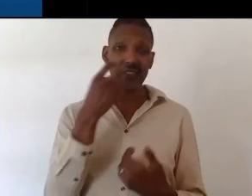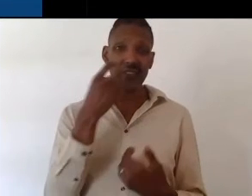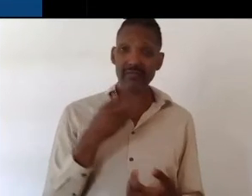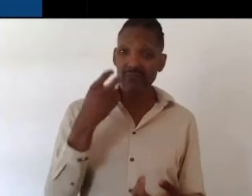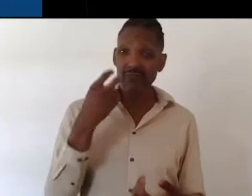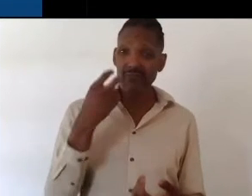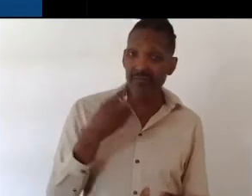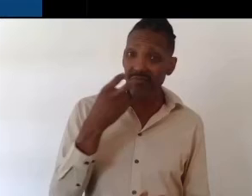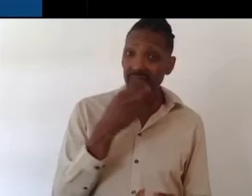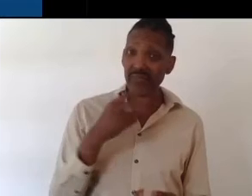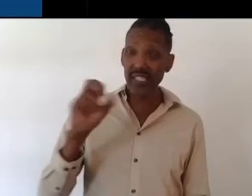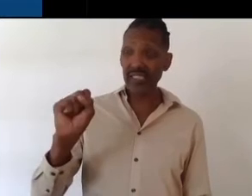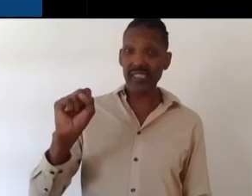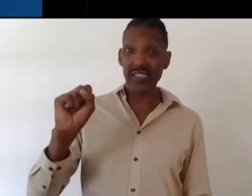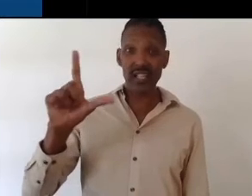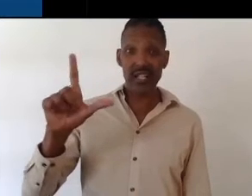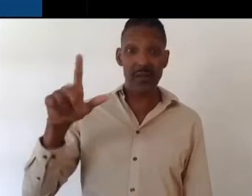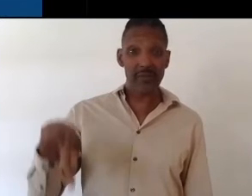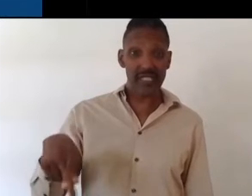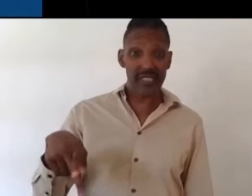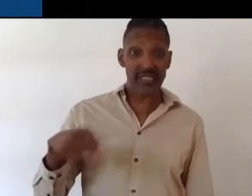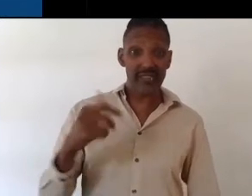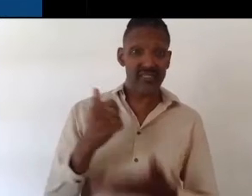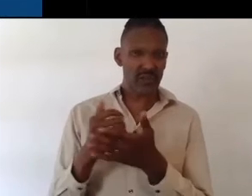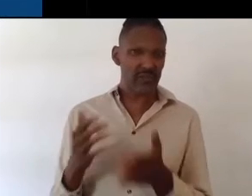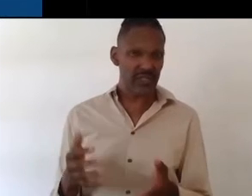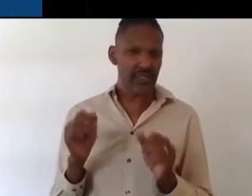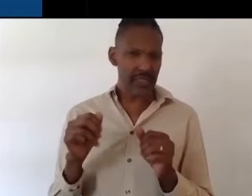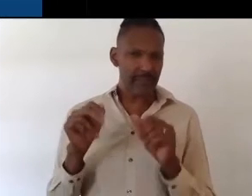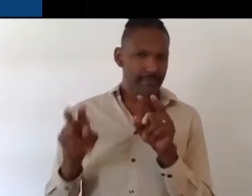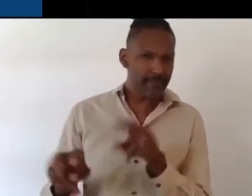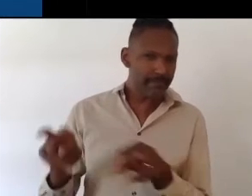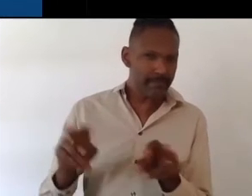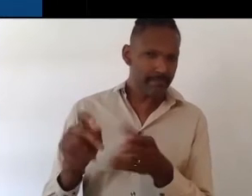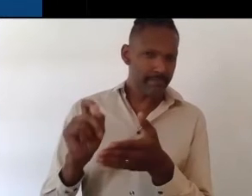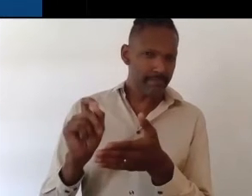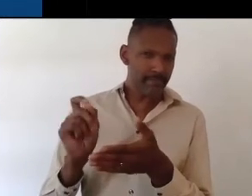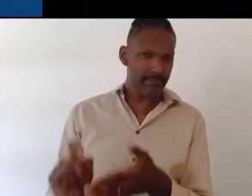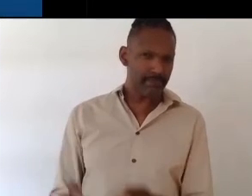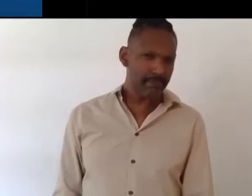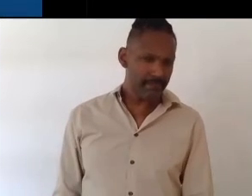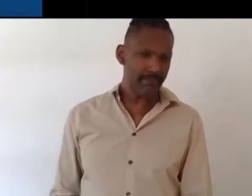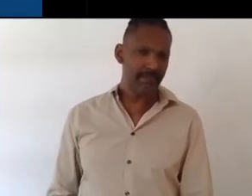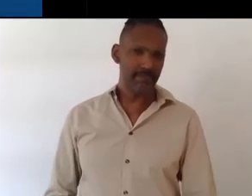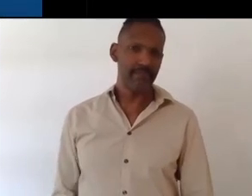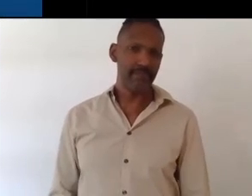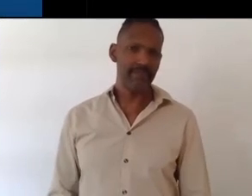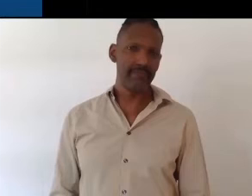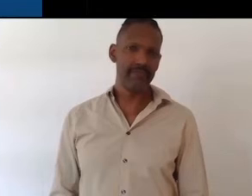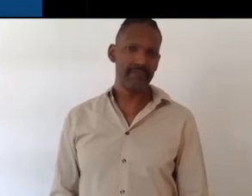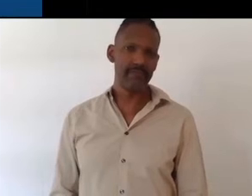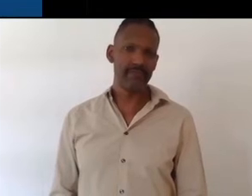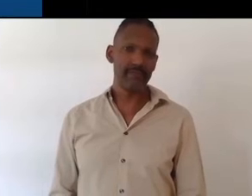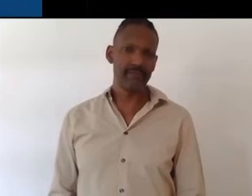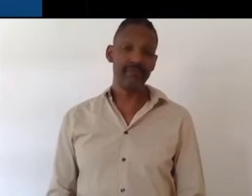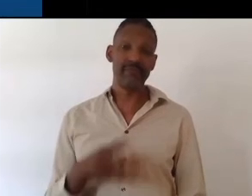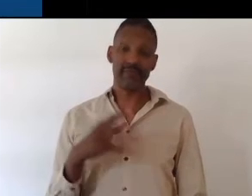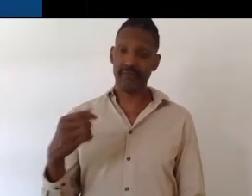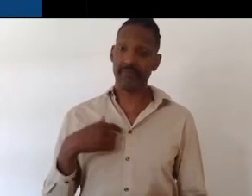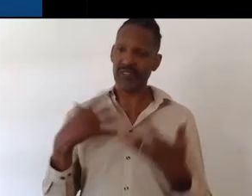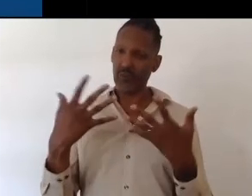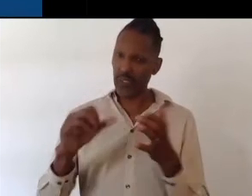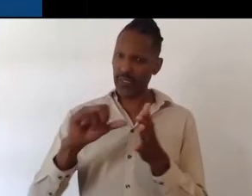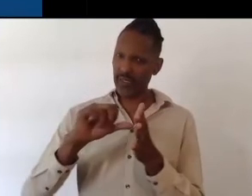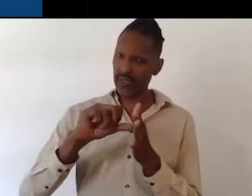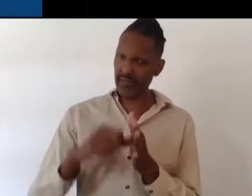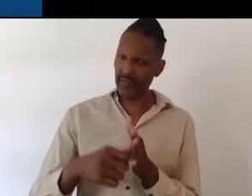this last goal that ties into this theme of how STEM drives IEP progress. So here's a